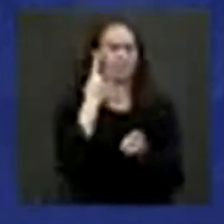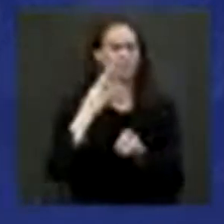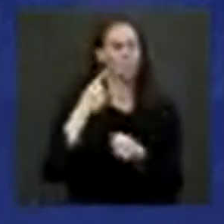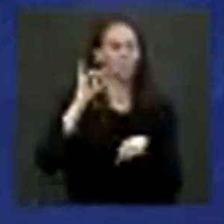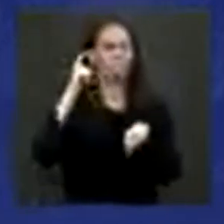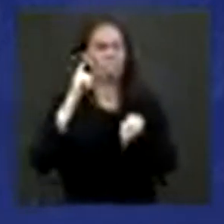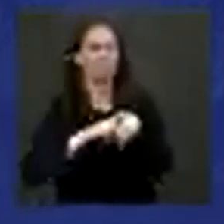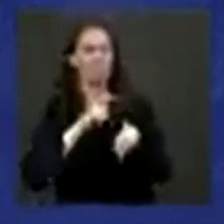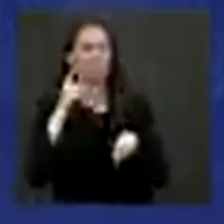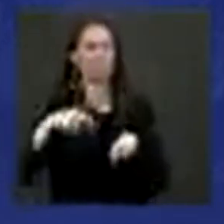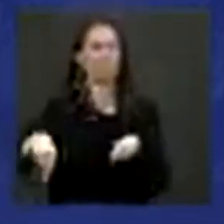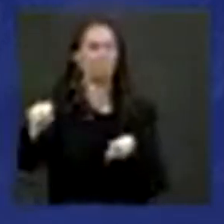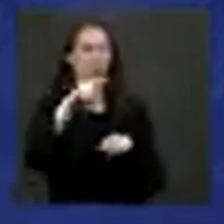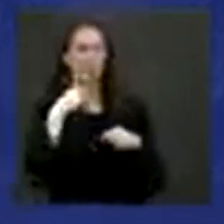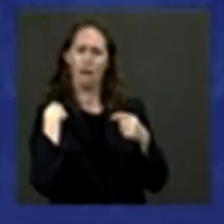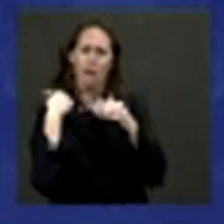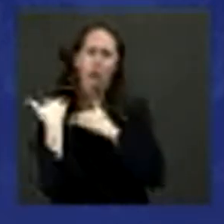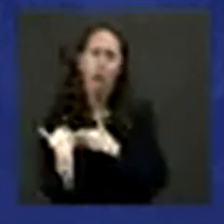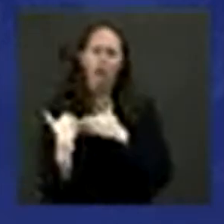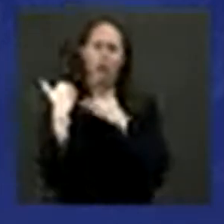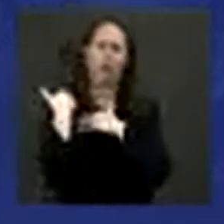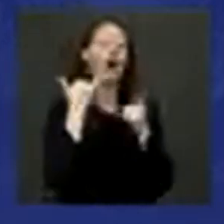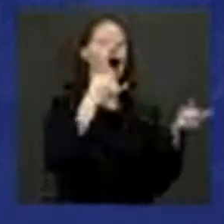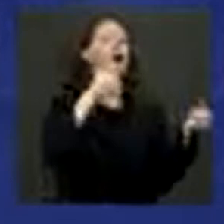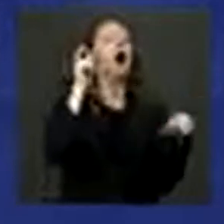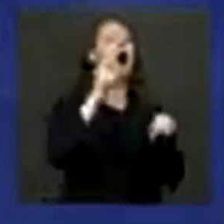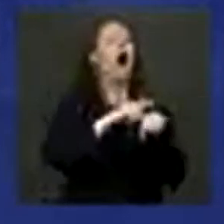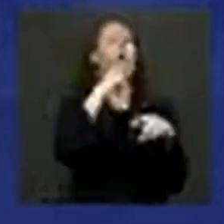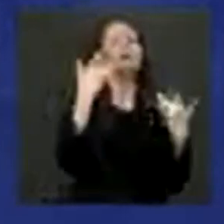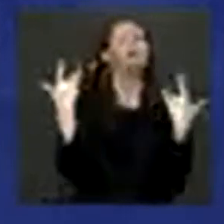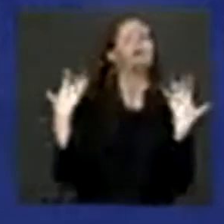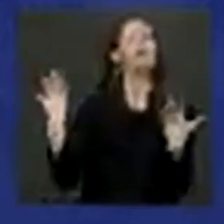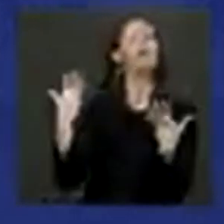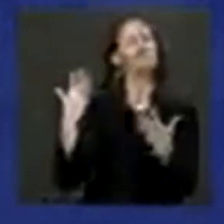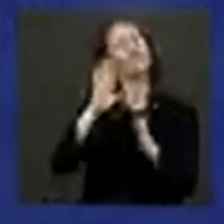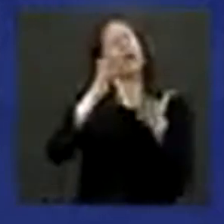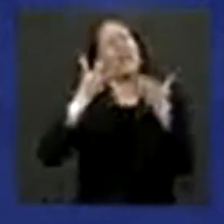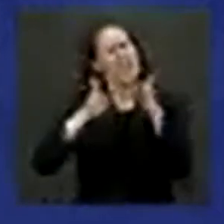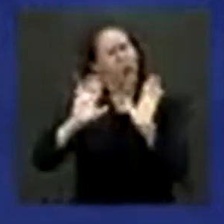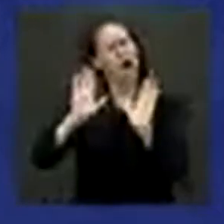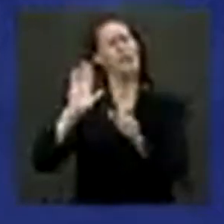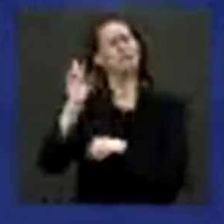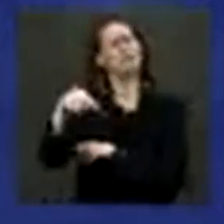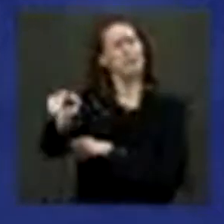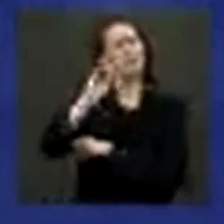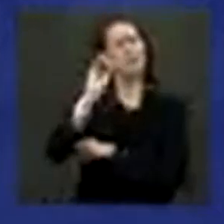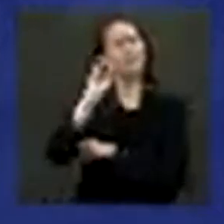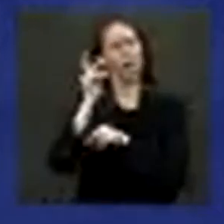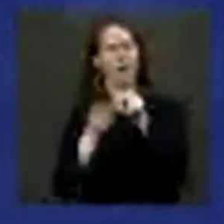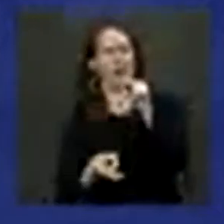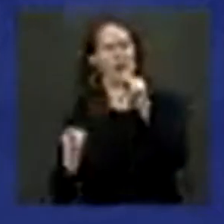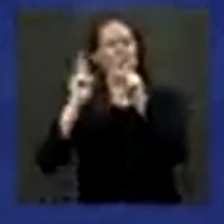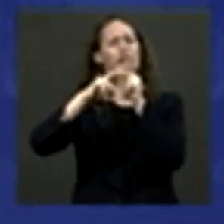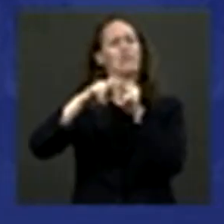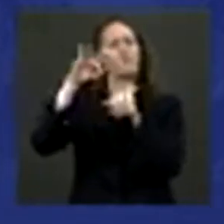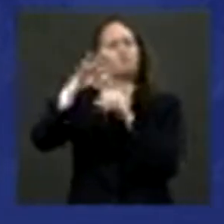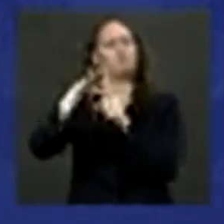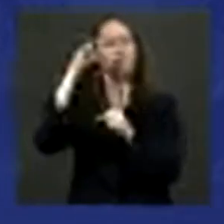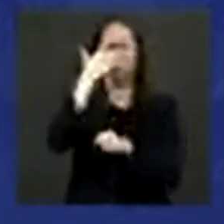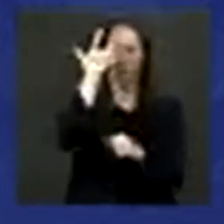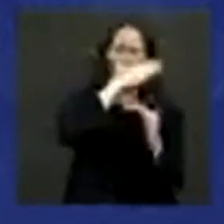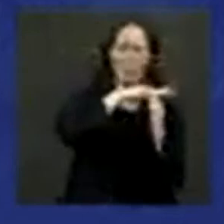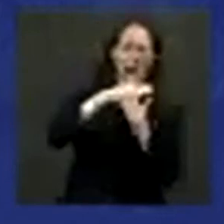right. Let the Democrats vote to raise the debt ceiling this week without obstruction or further